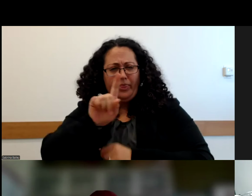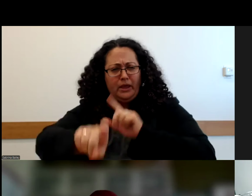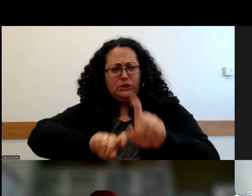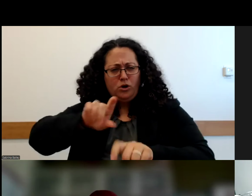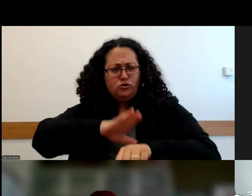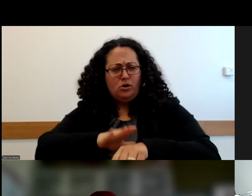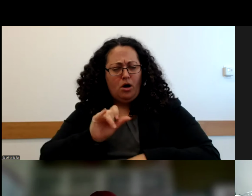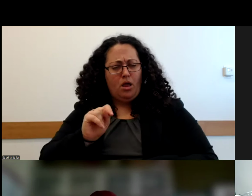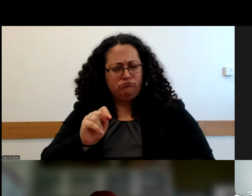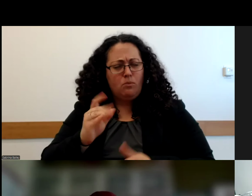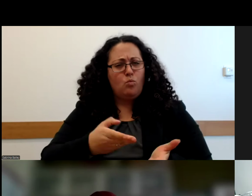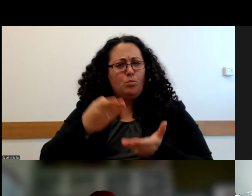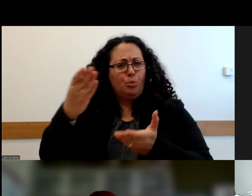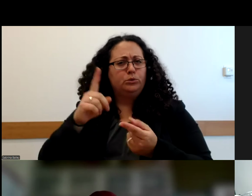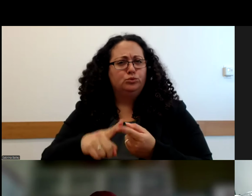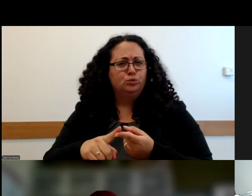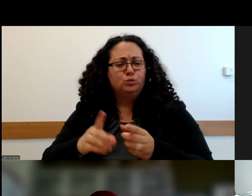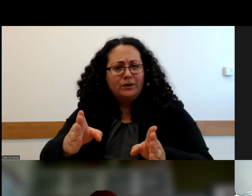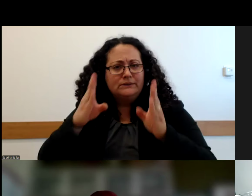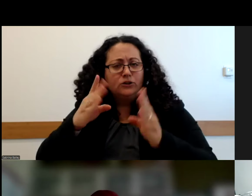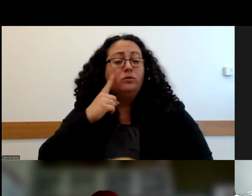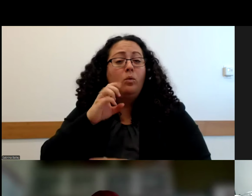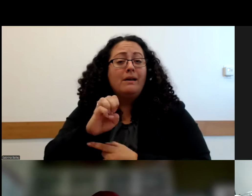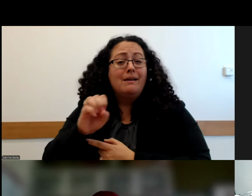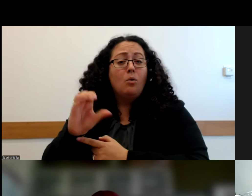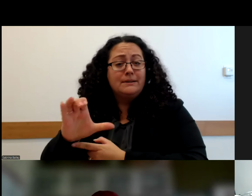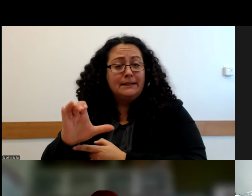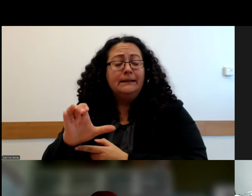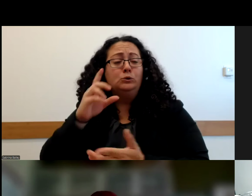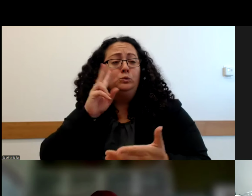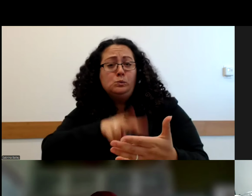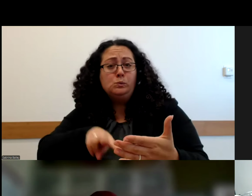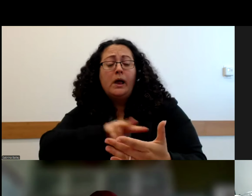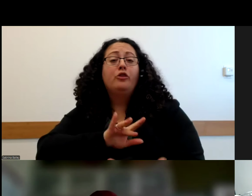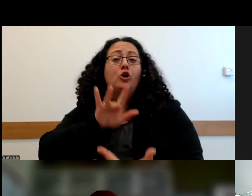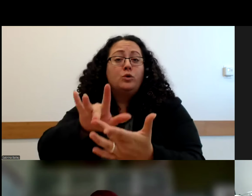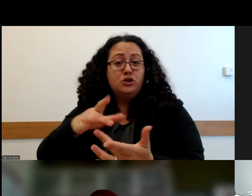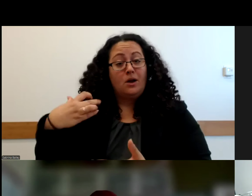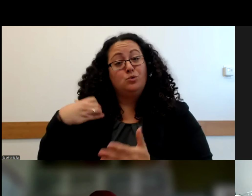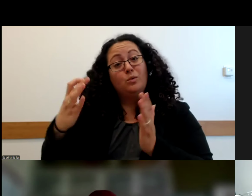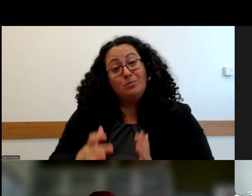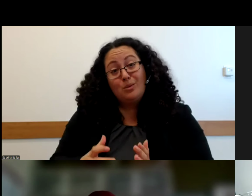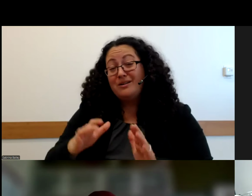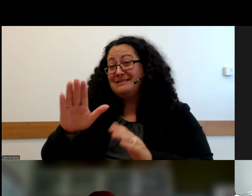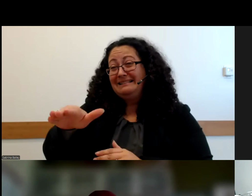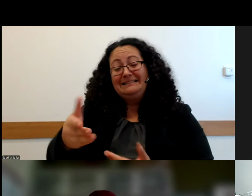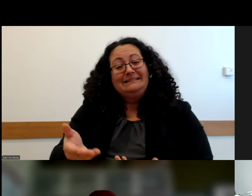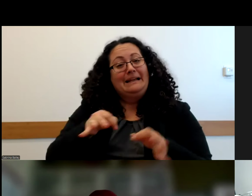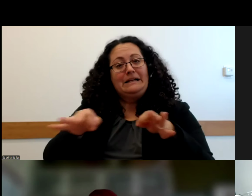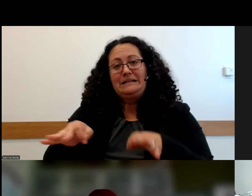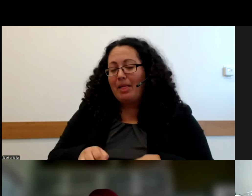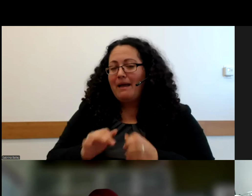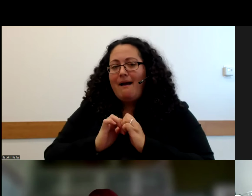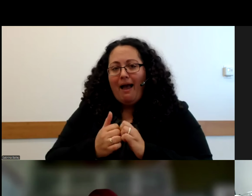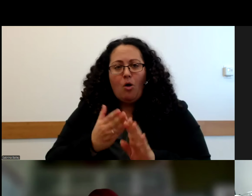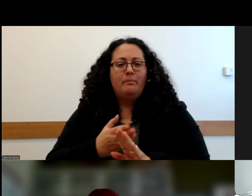on them, we are bringing them to the attention of the EEOC office, and they are actually reaching out to these employers and talking to them about them